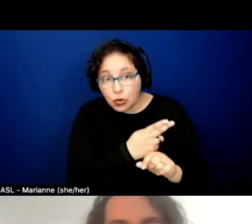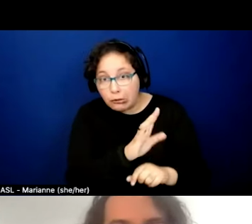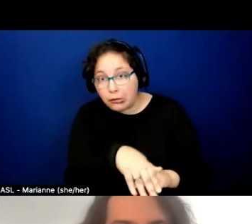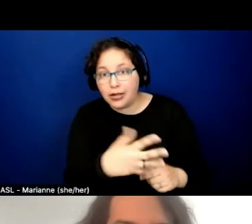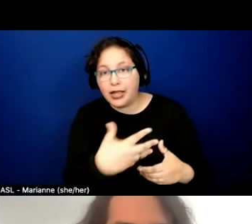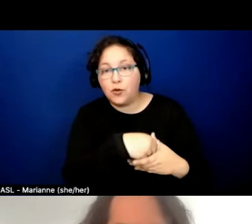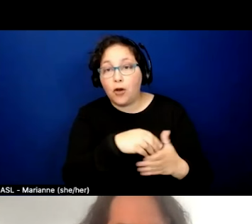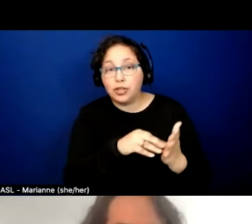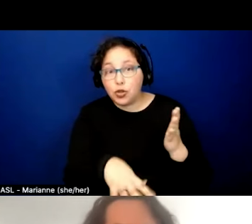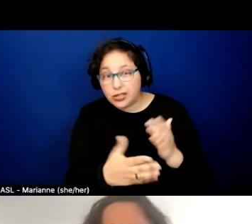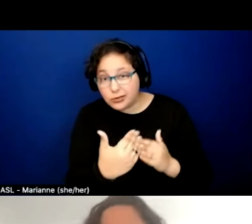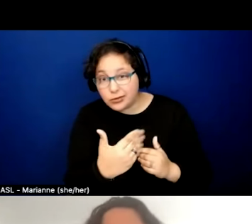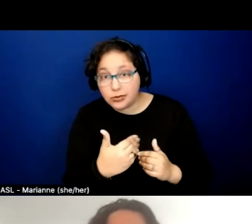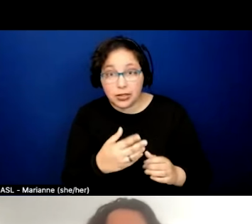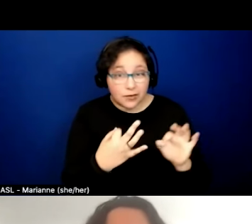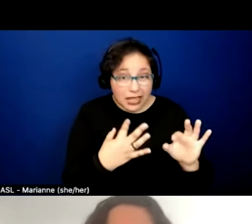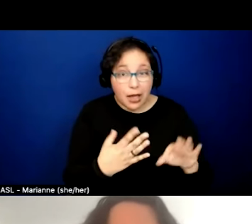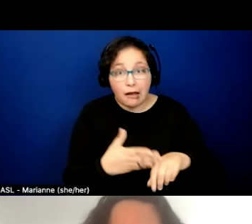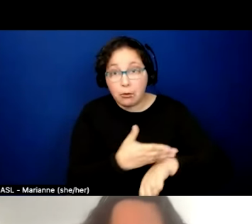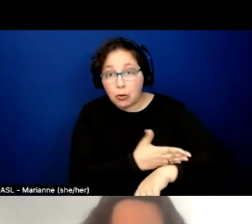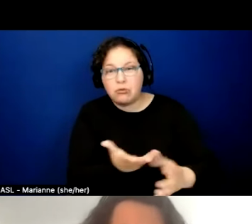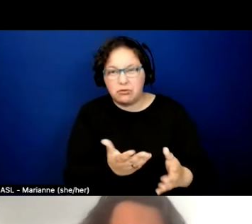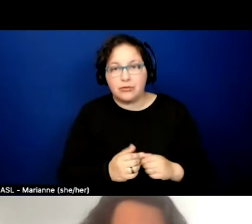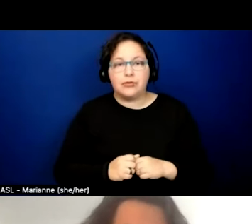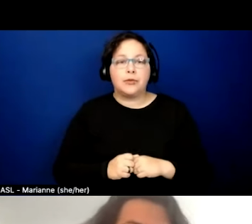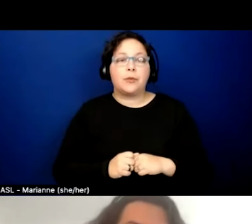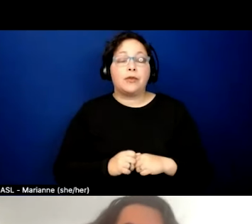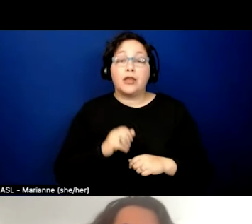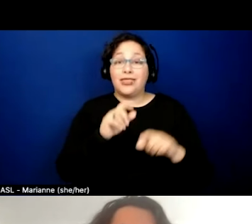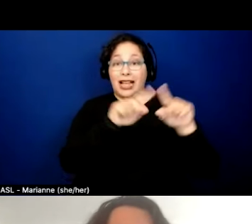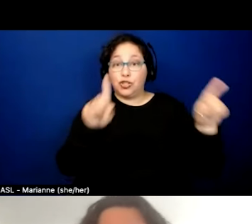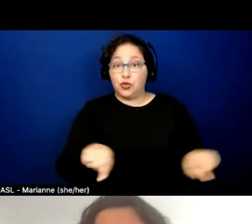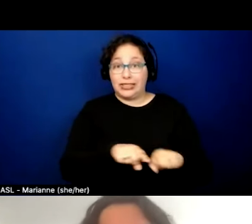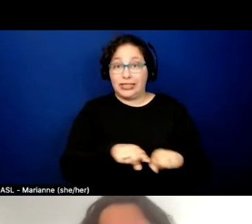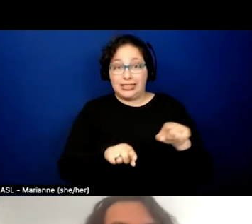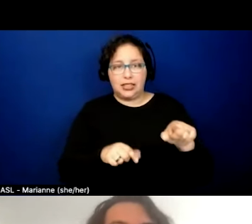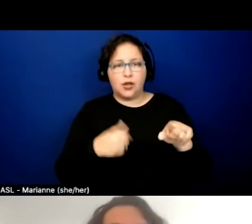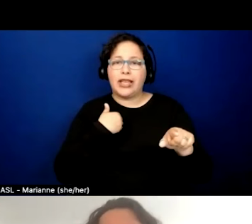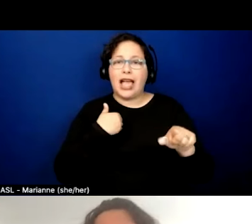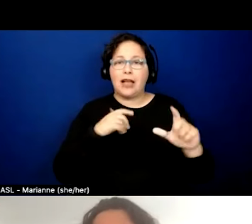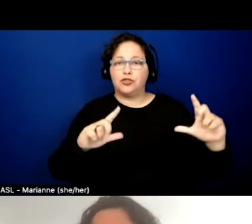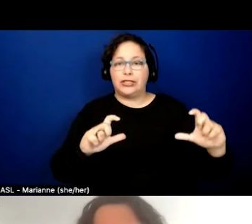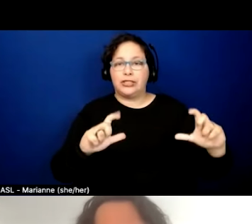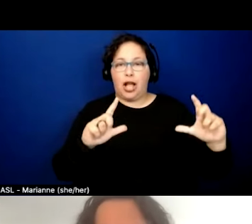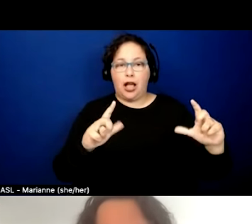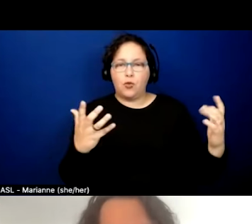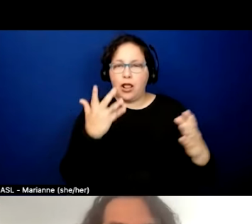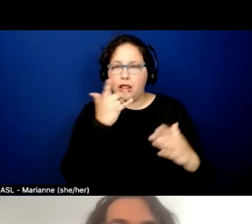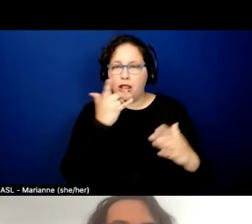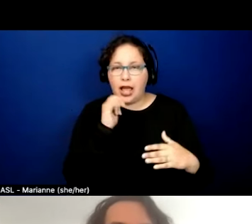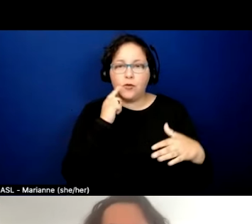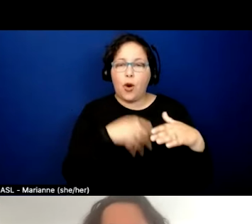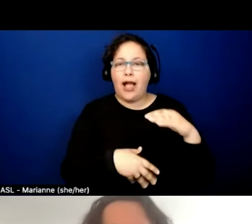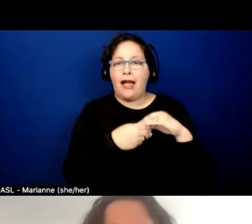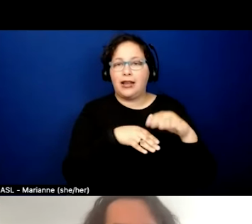in the process of development. In the image on the screen, there is a screenshot of the accessibility settings